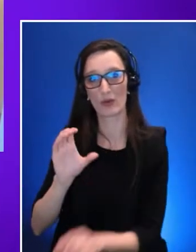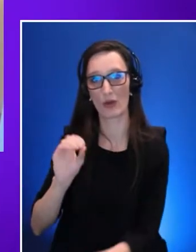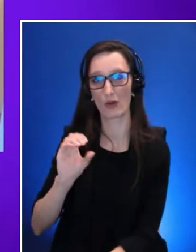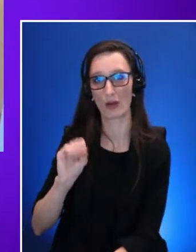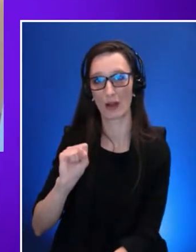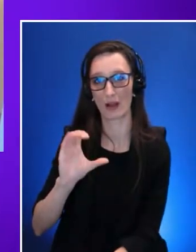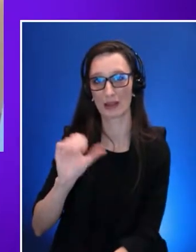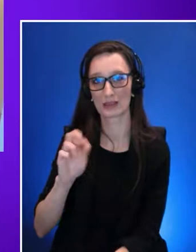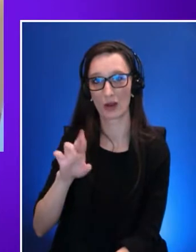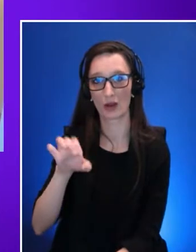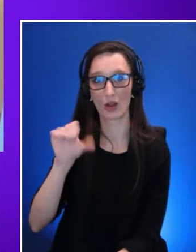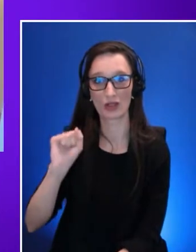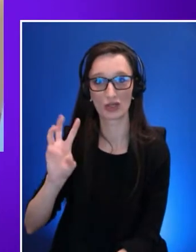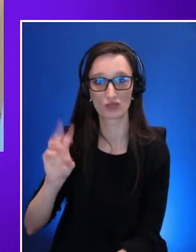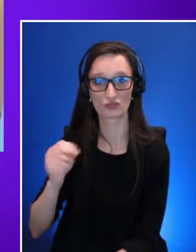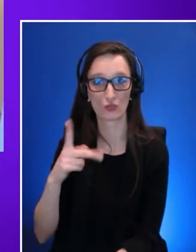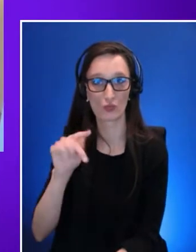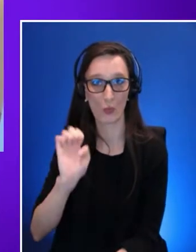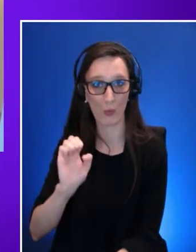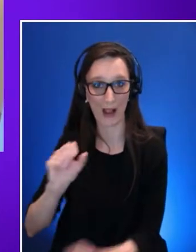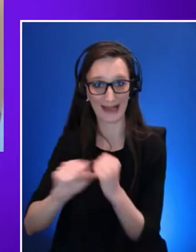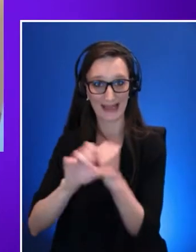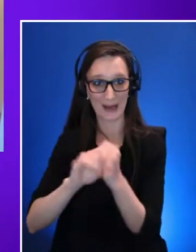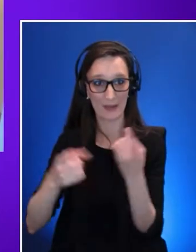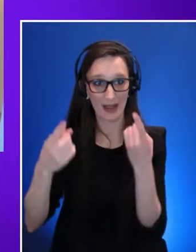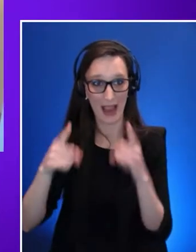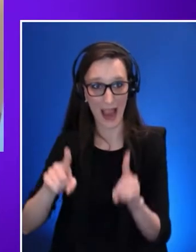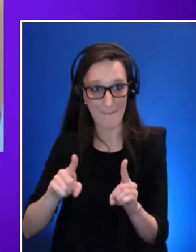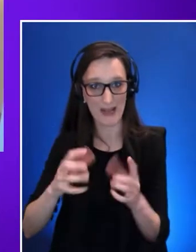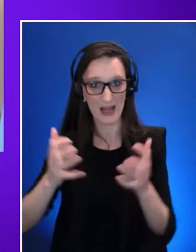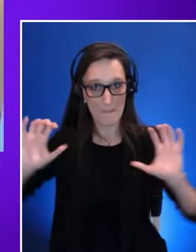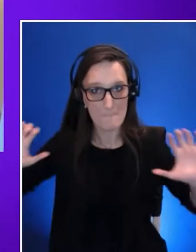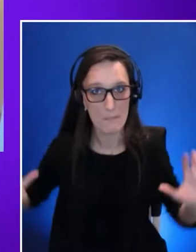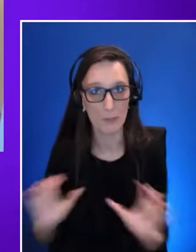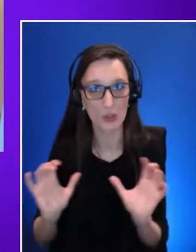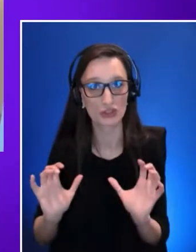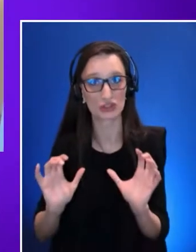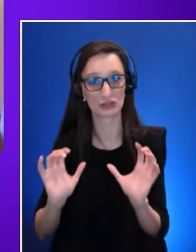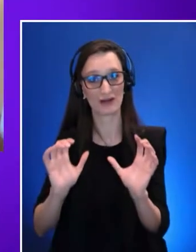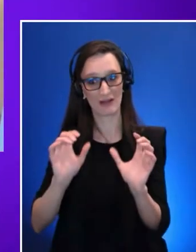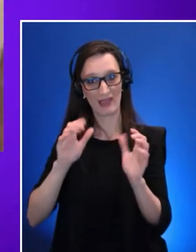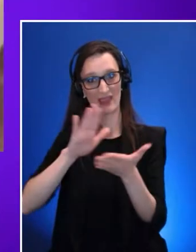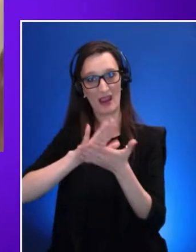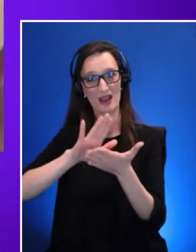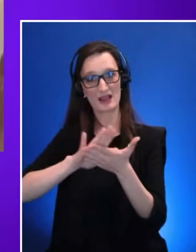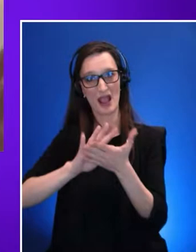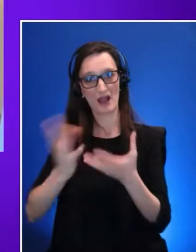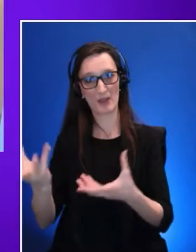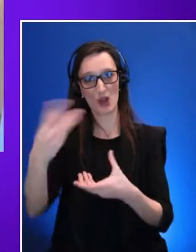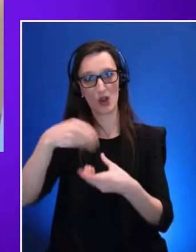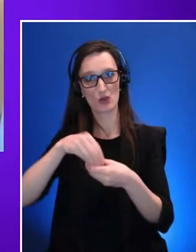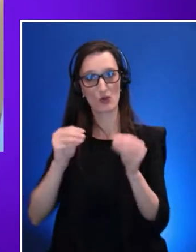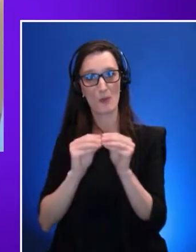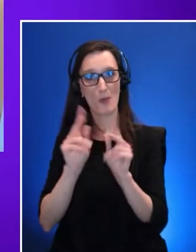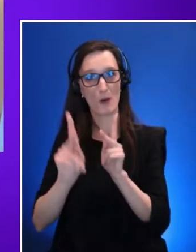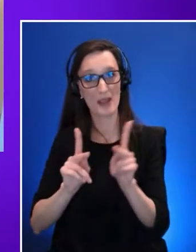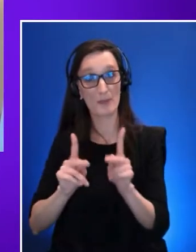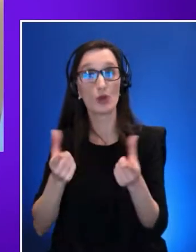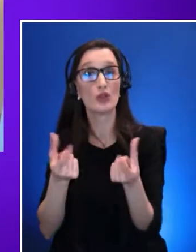push to be more inclusive at the Motion Picture Academy. And in doing so, they brought in 100 new folks